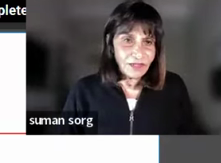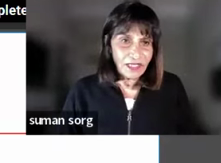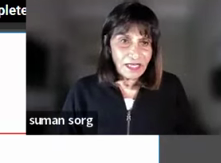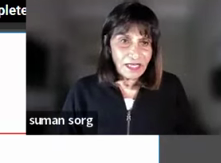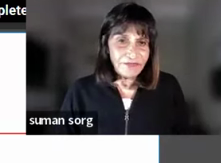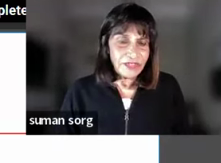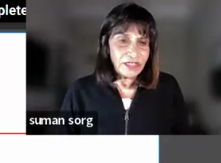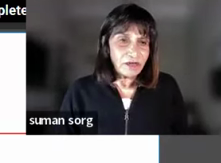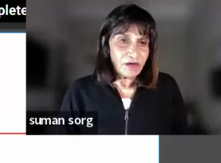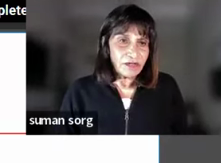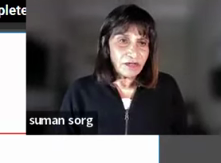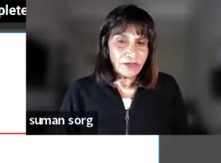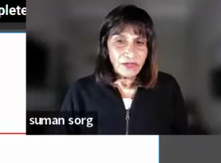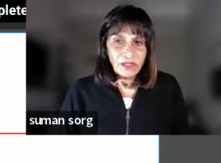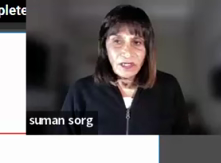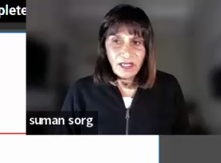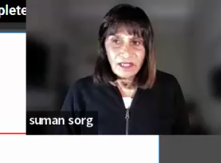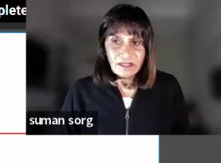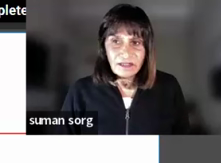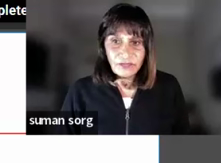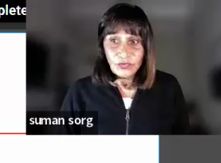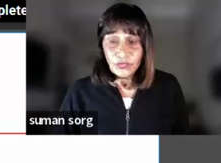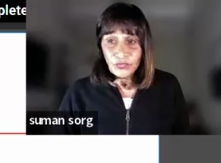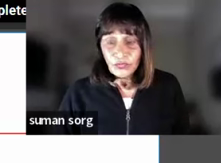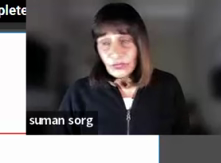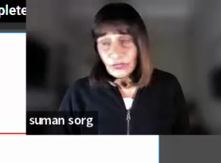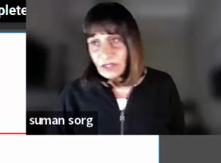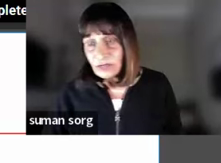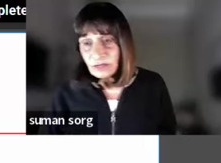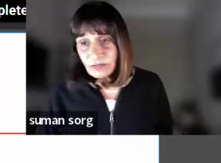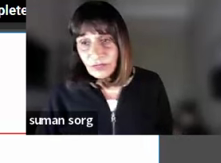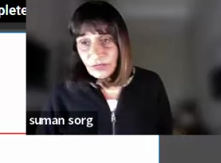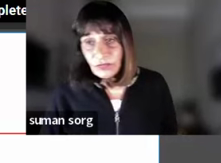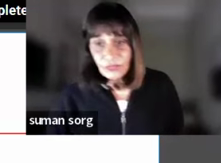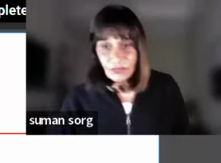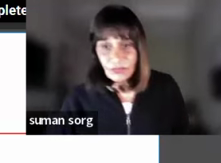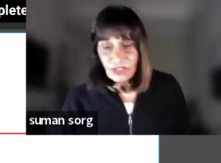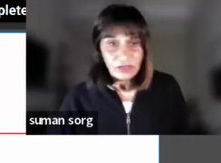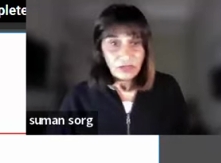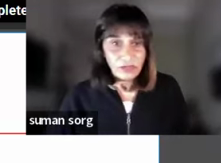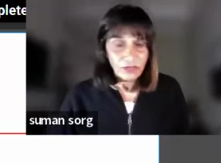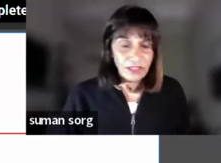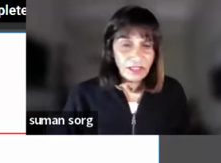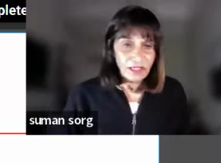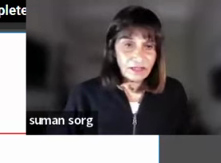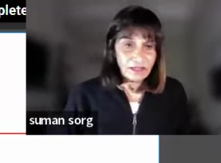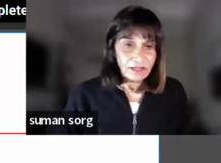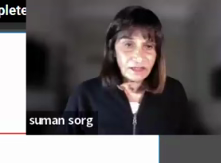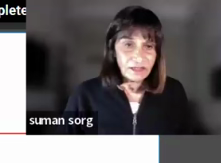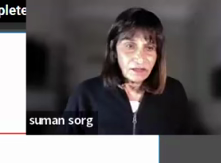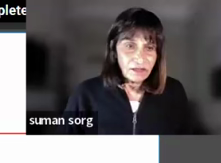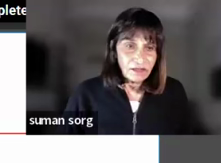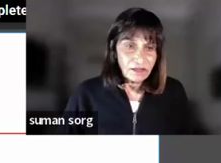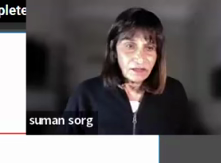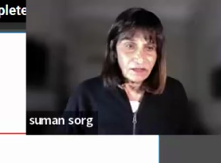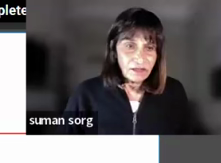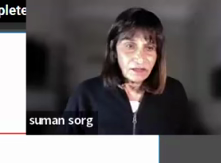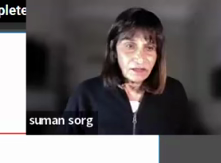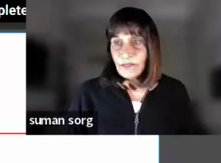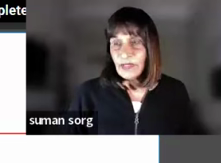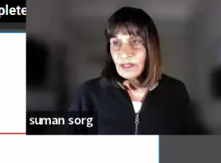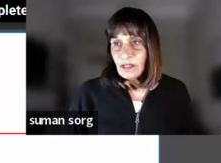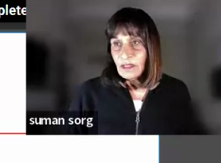desks everywhere. Every corridor has a actual view from each security desk. So there's